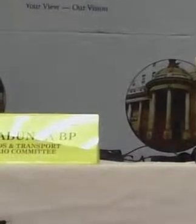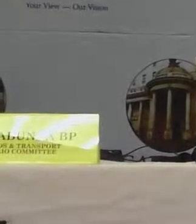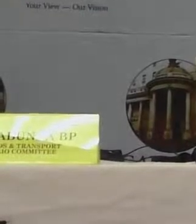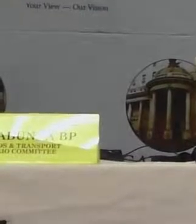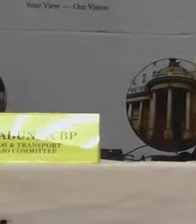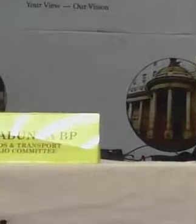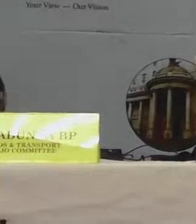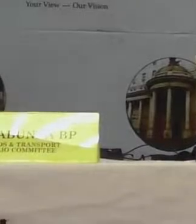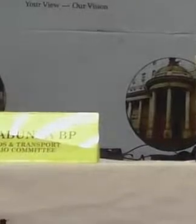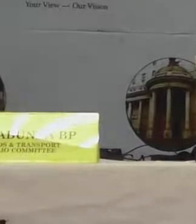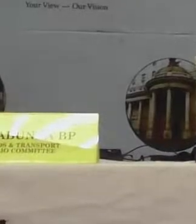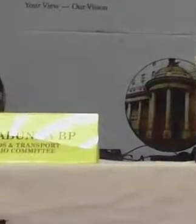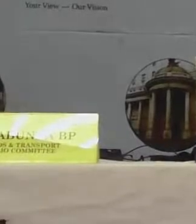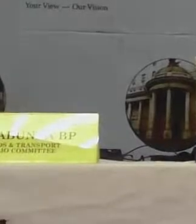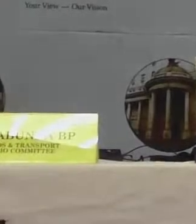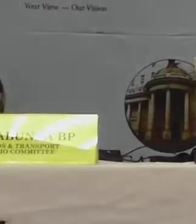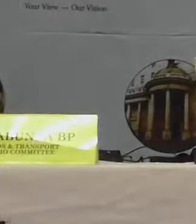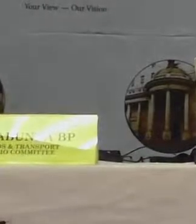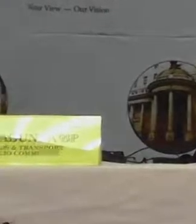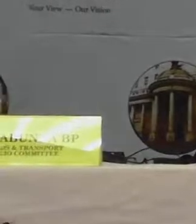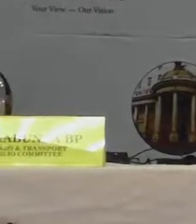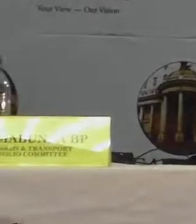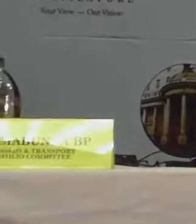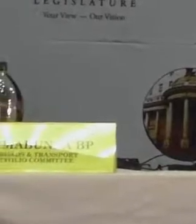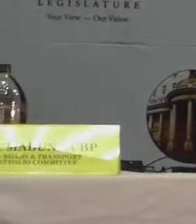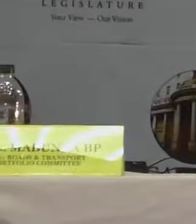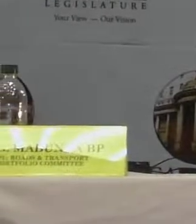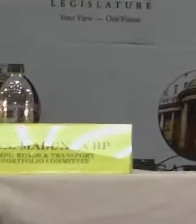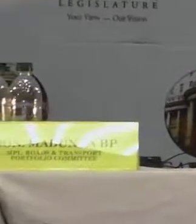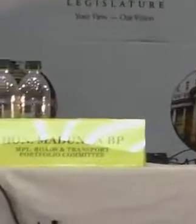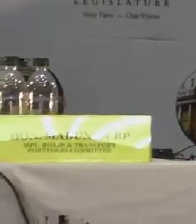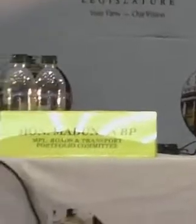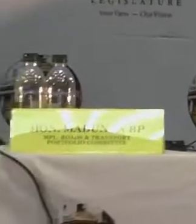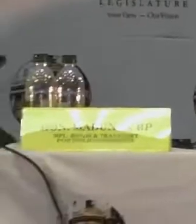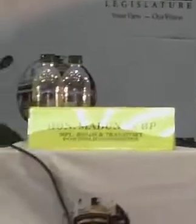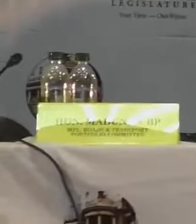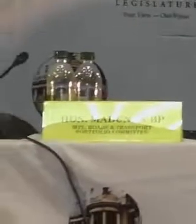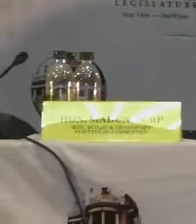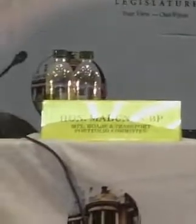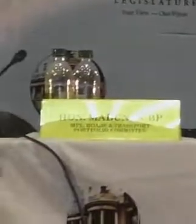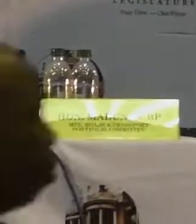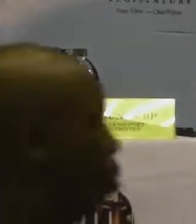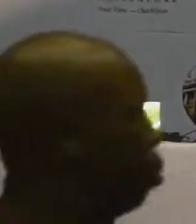as well. Thank you so much. Thanks, MMC. Thank